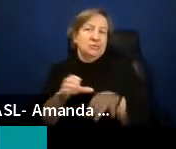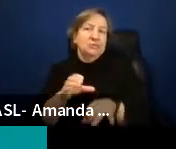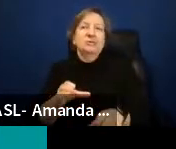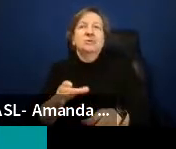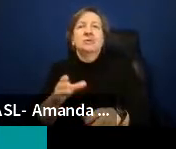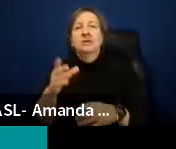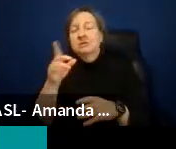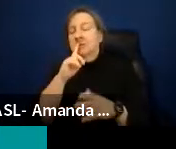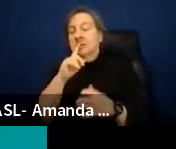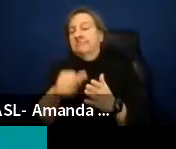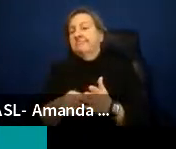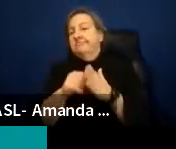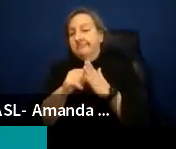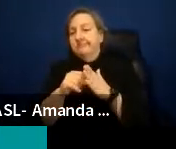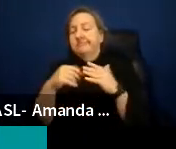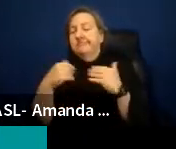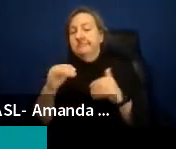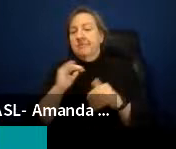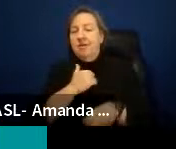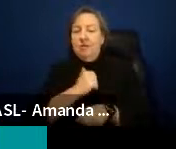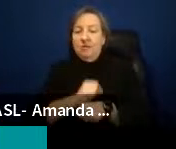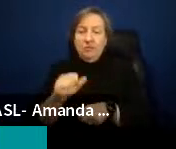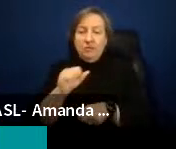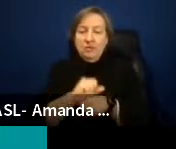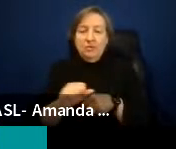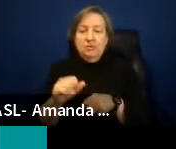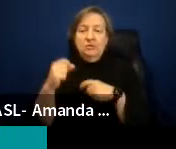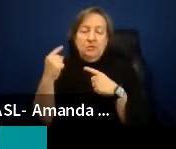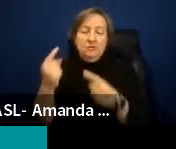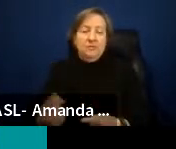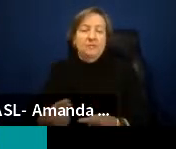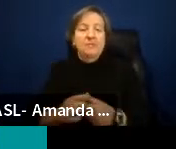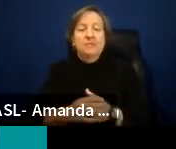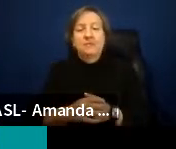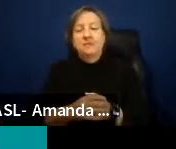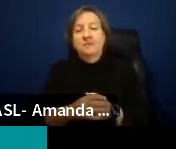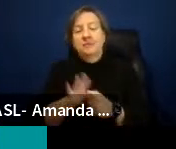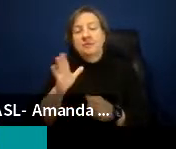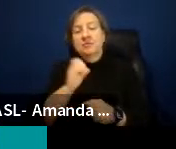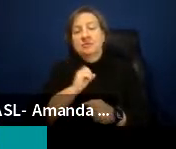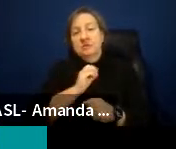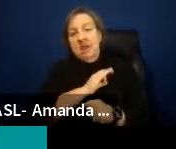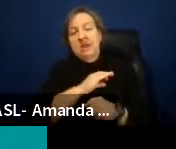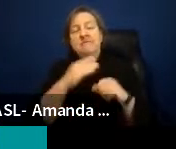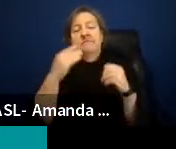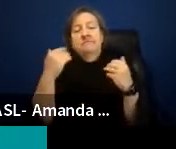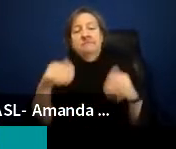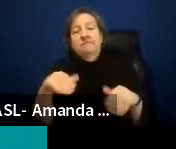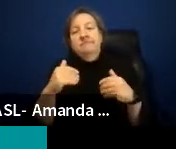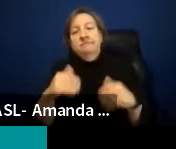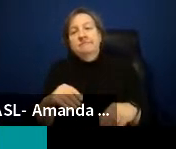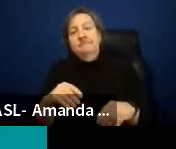very impressed with the work that has been done thus far. Her staff has been tremendously